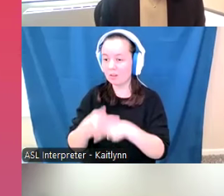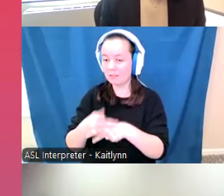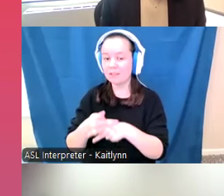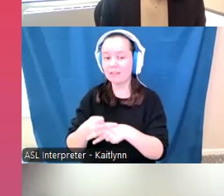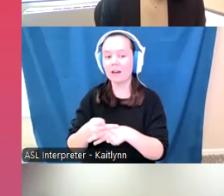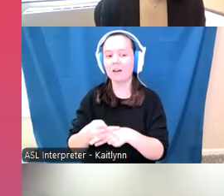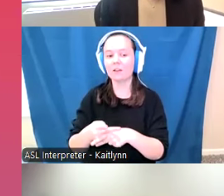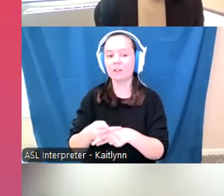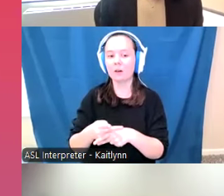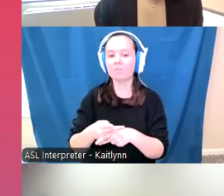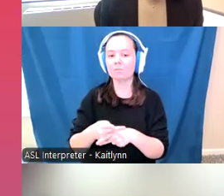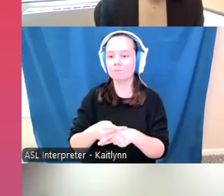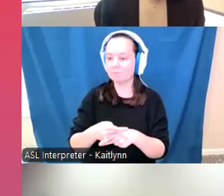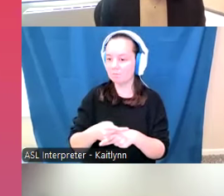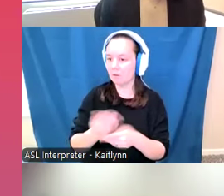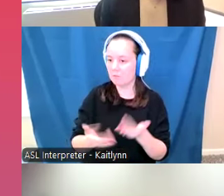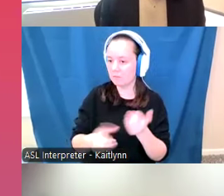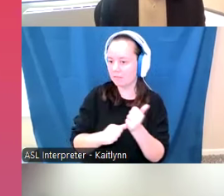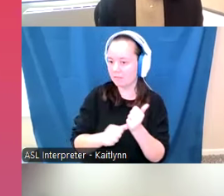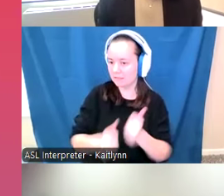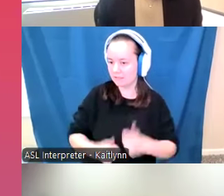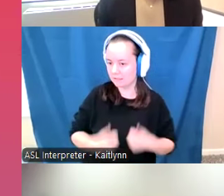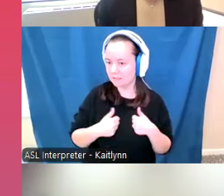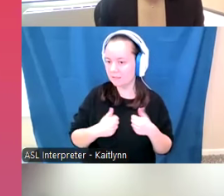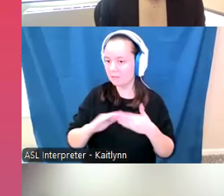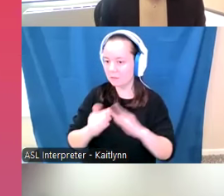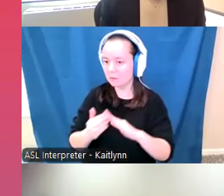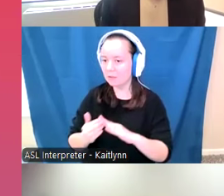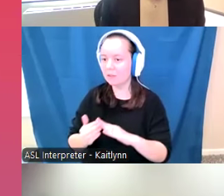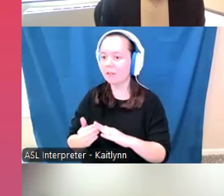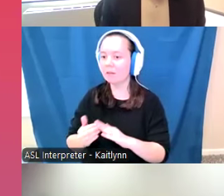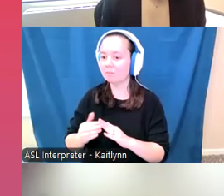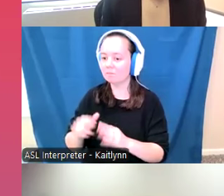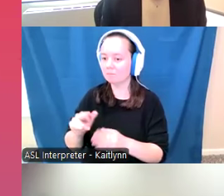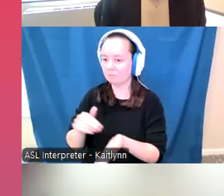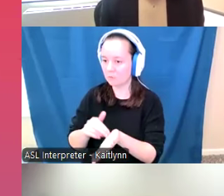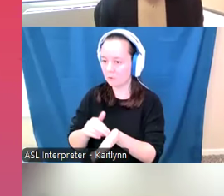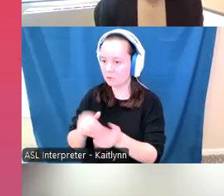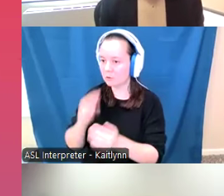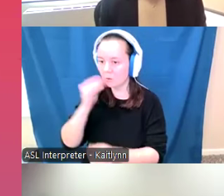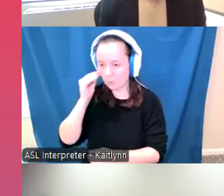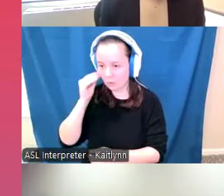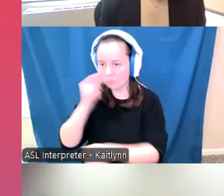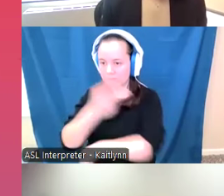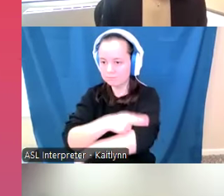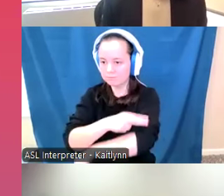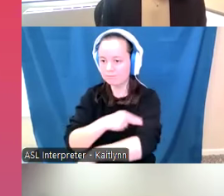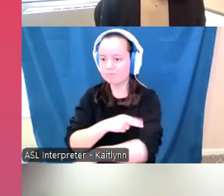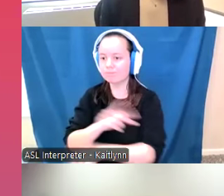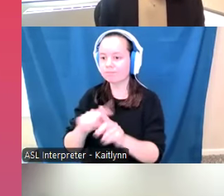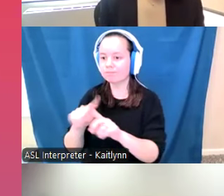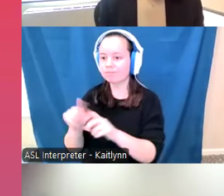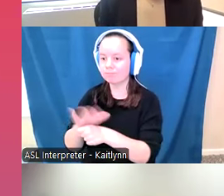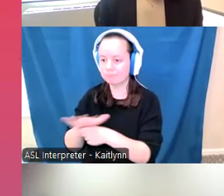care settings, such as an assisted living community, in skilled nursing homes, hospitals, or other settings.